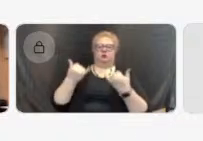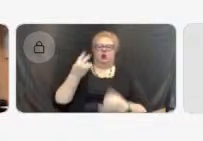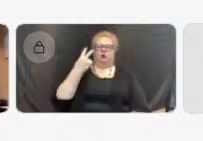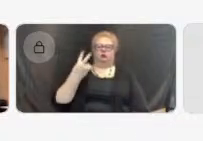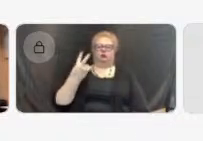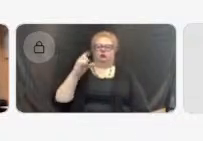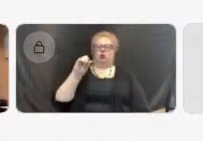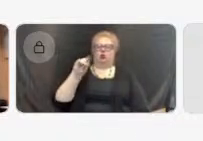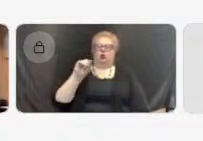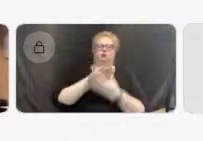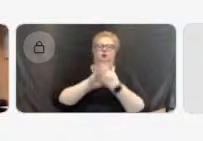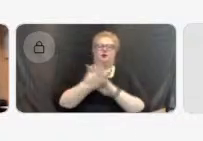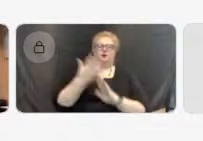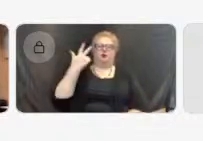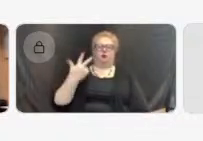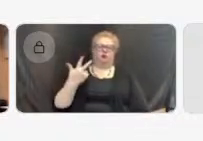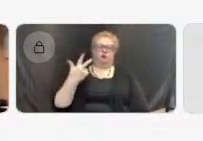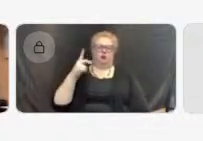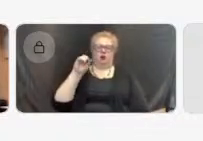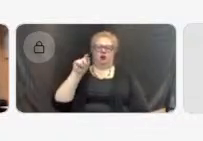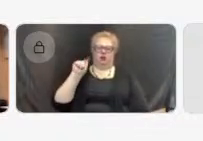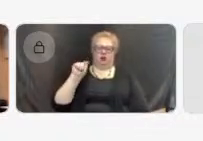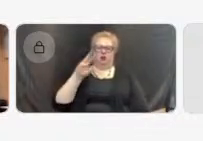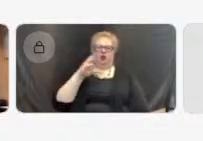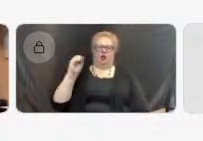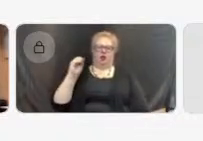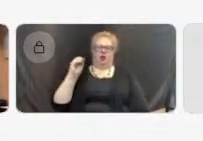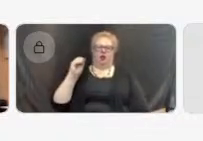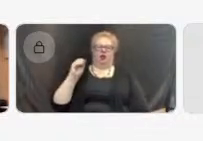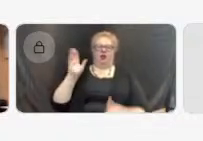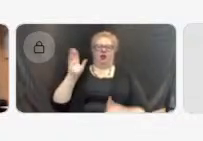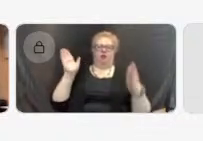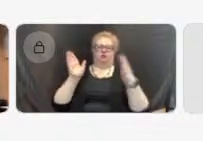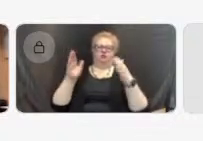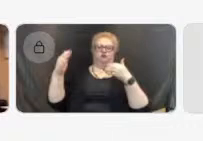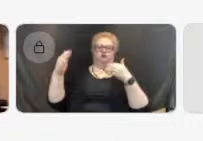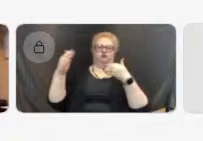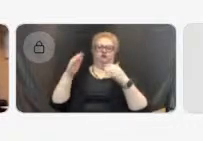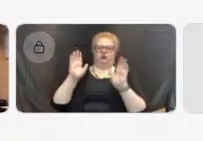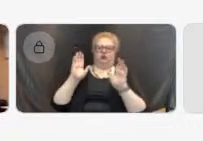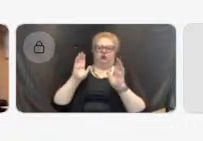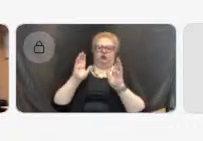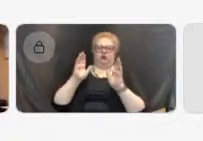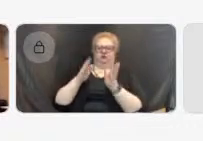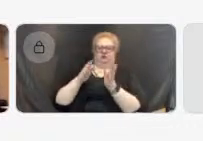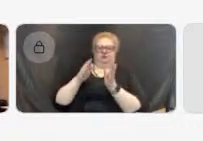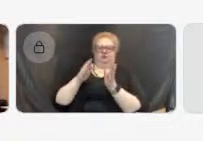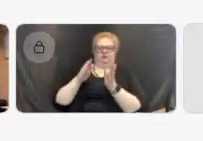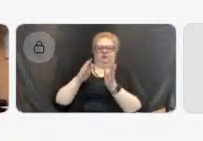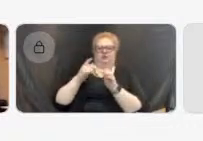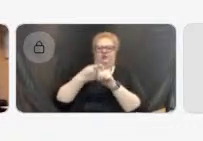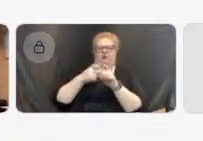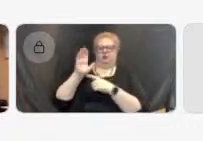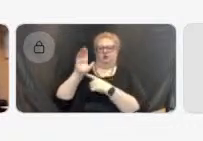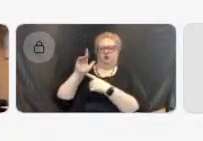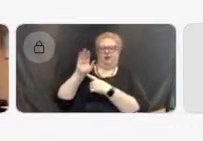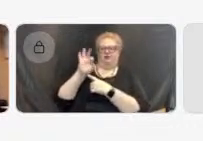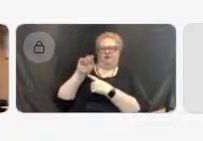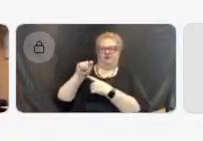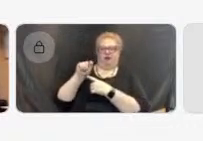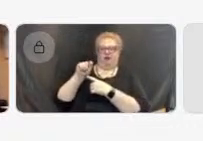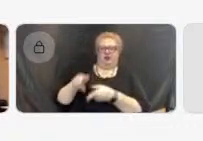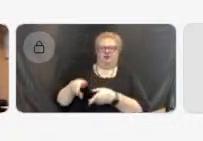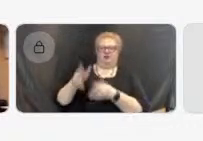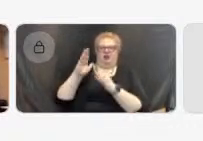into 3 lots and to reduce side setbacks and rear setbacks from 25 feet to 5 feet.